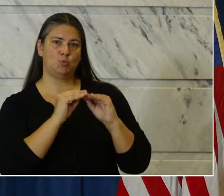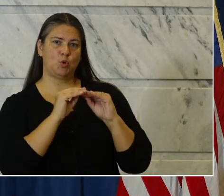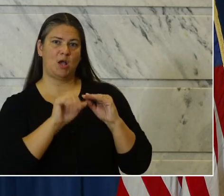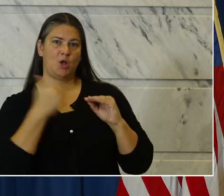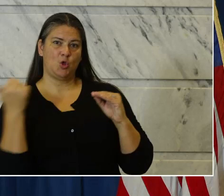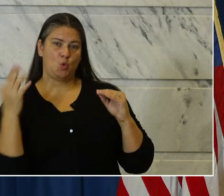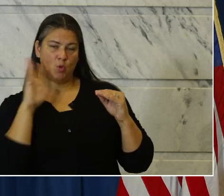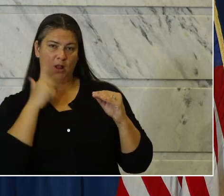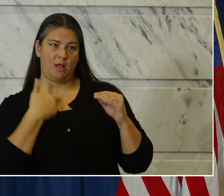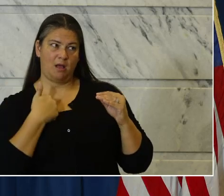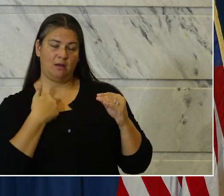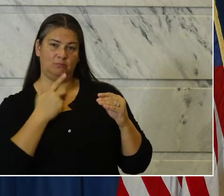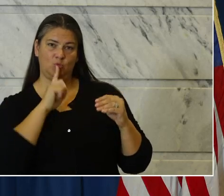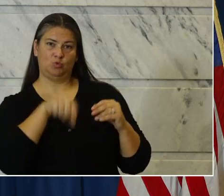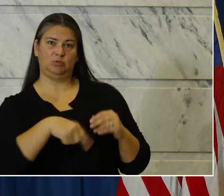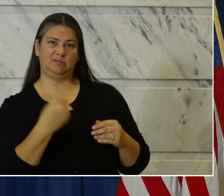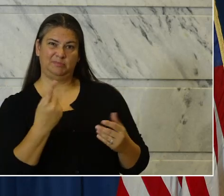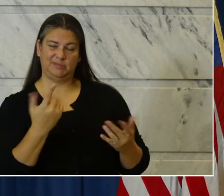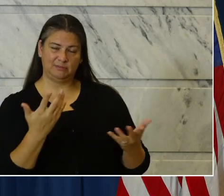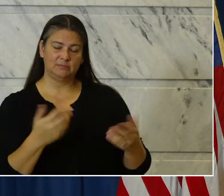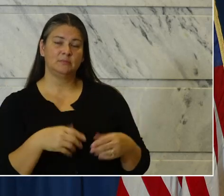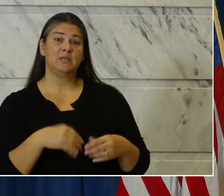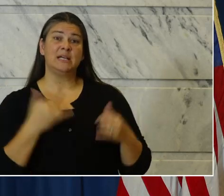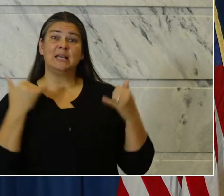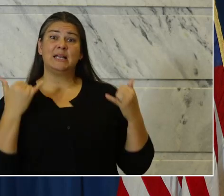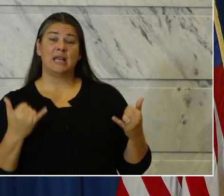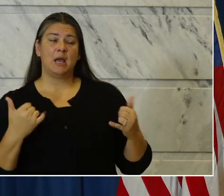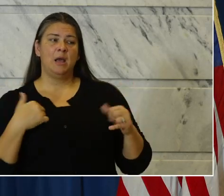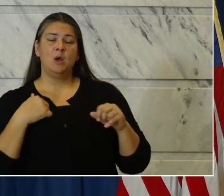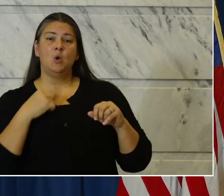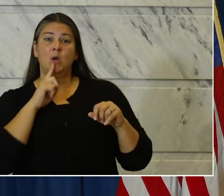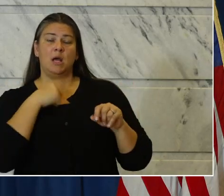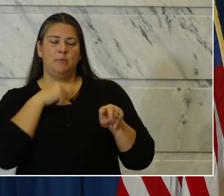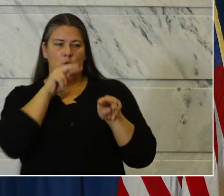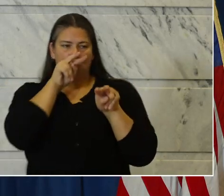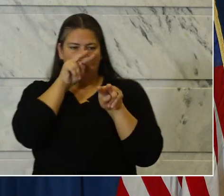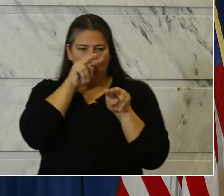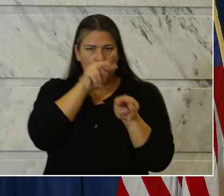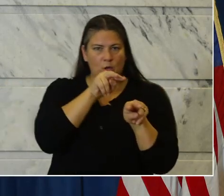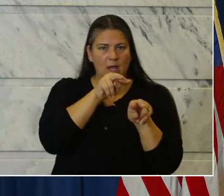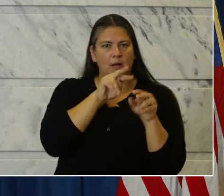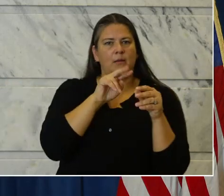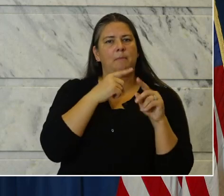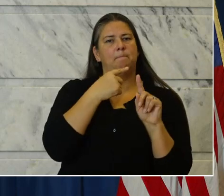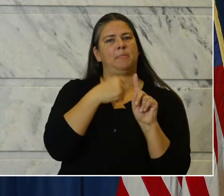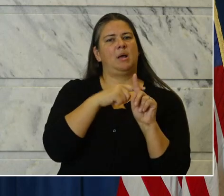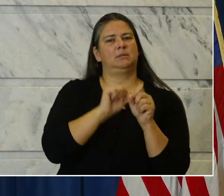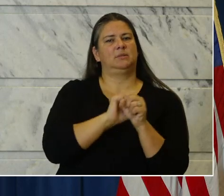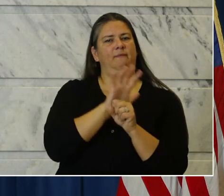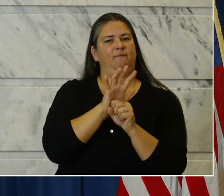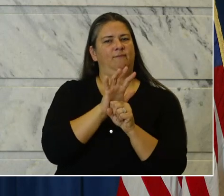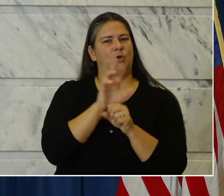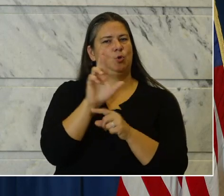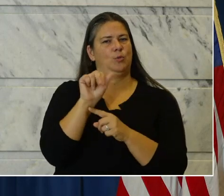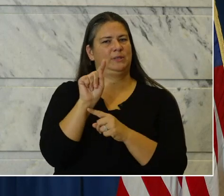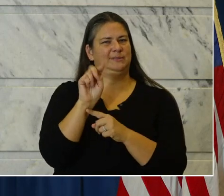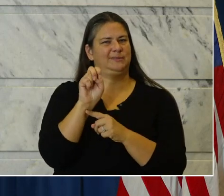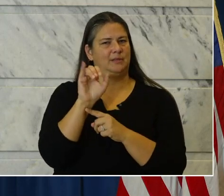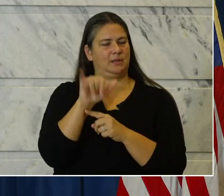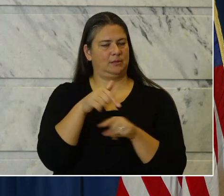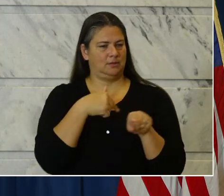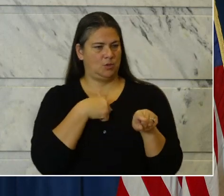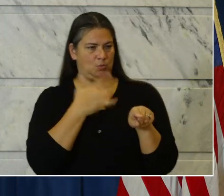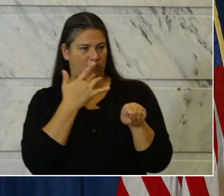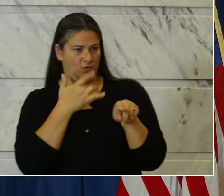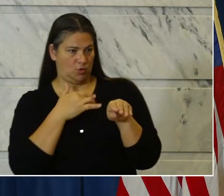now one statistic I'm looking at very closely is the positivity rate. We certainly don't want to see that